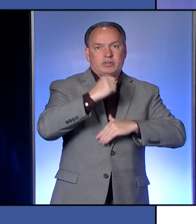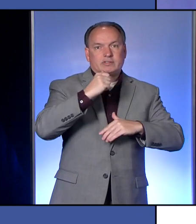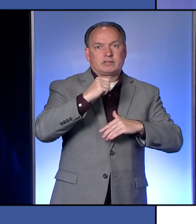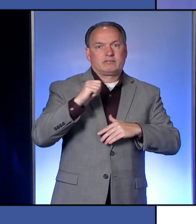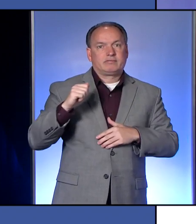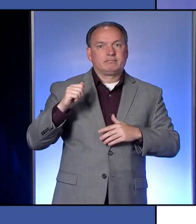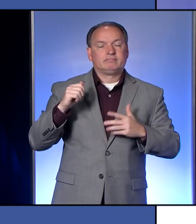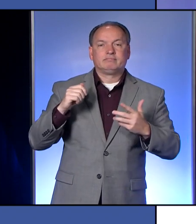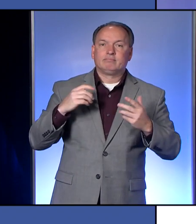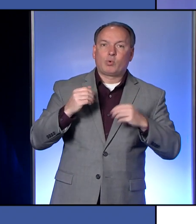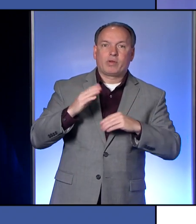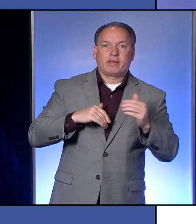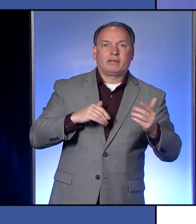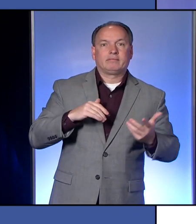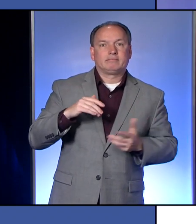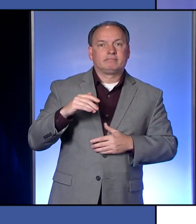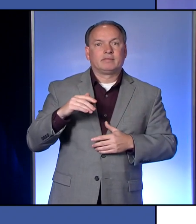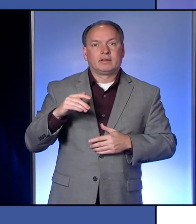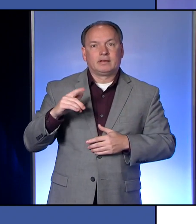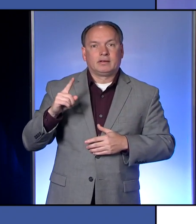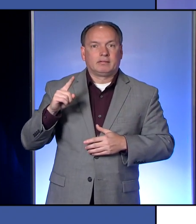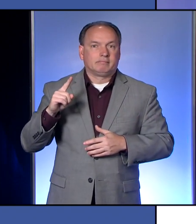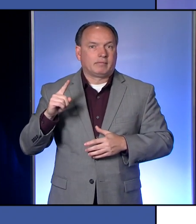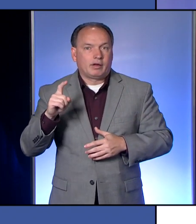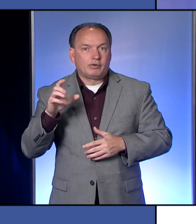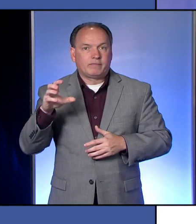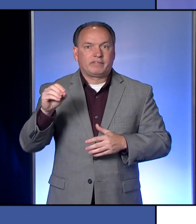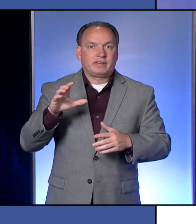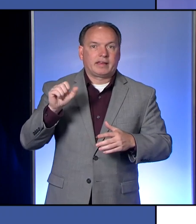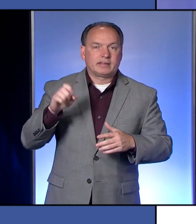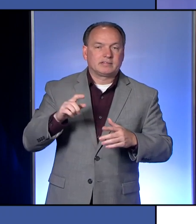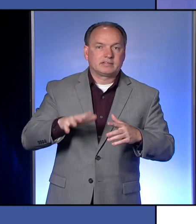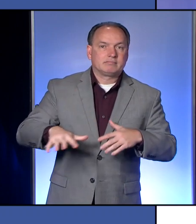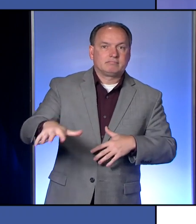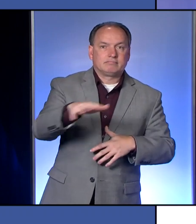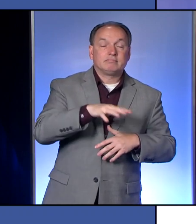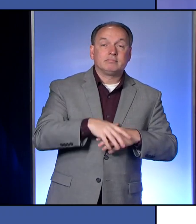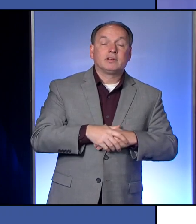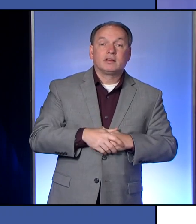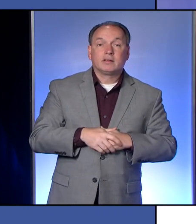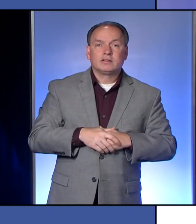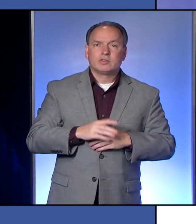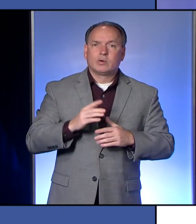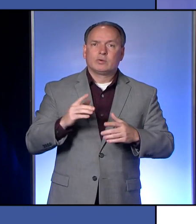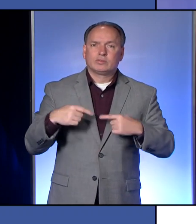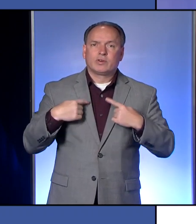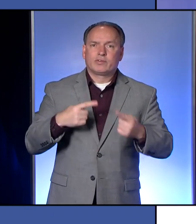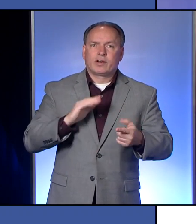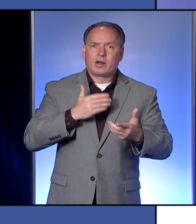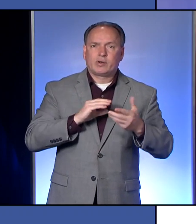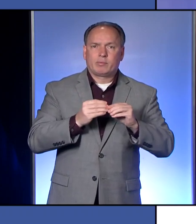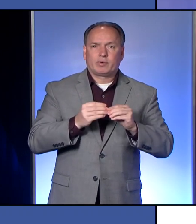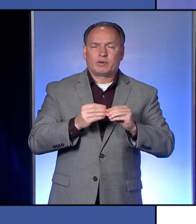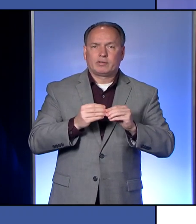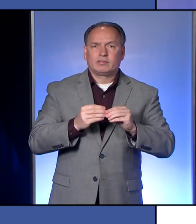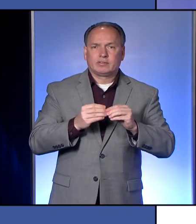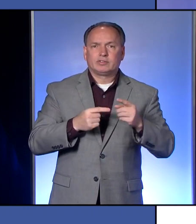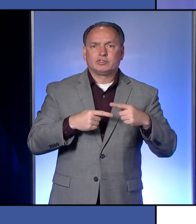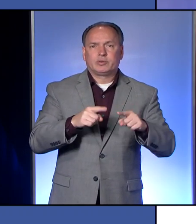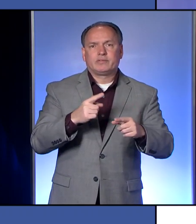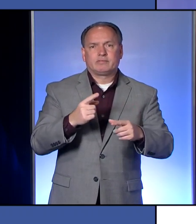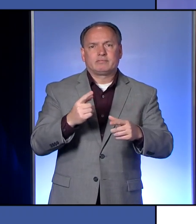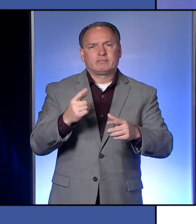over two weeks? So right now, our number over the last 14 days, really, of course, the numbers